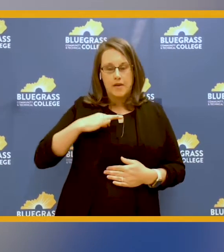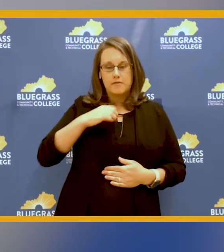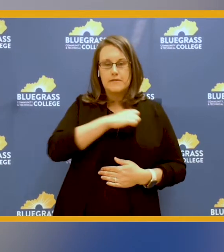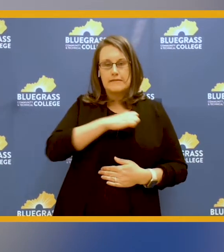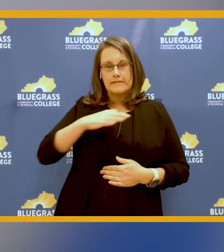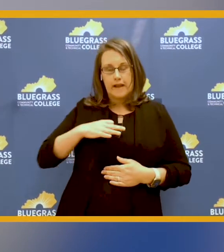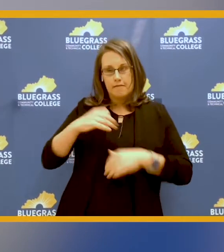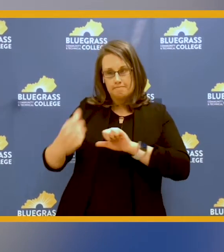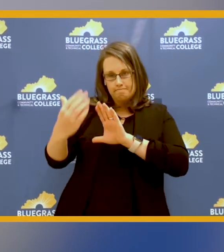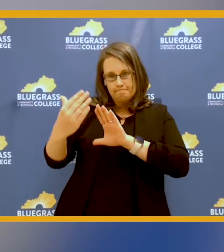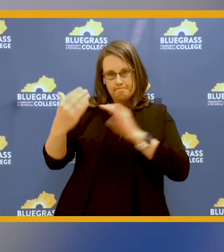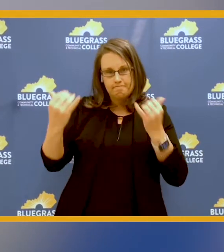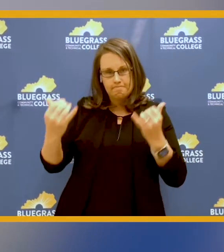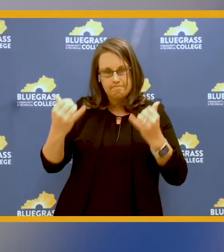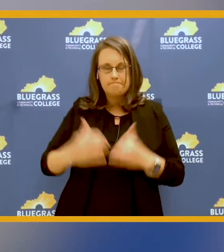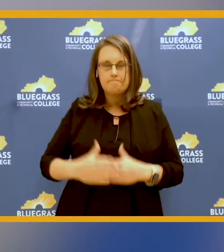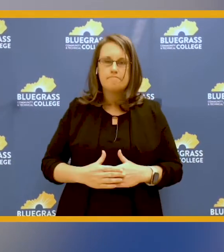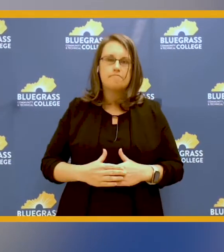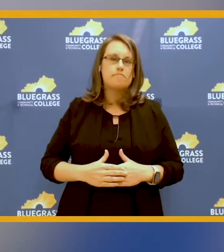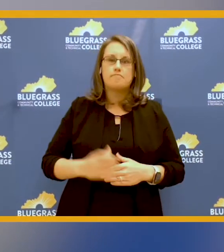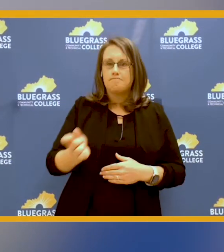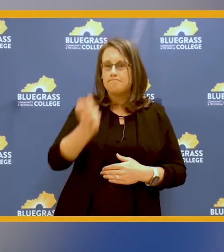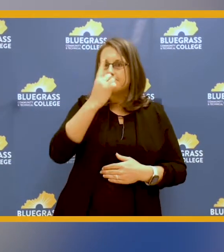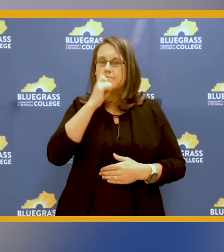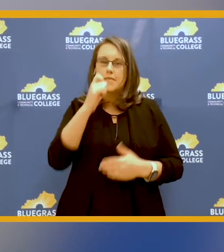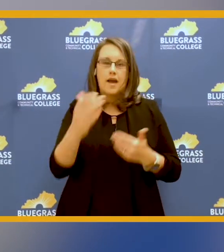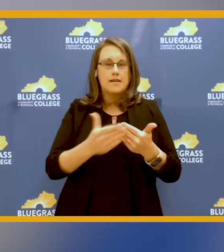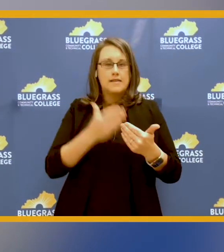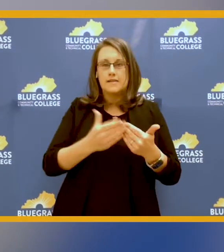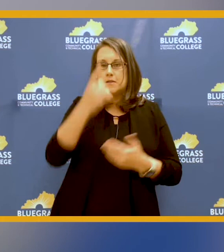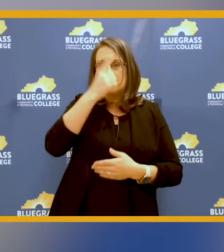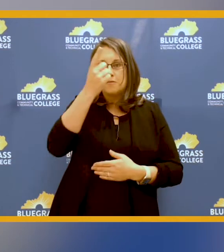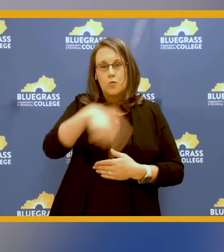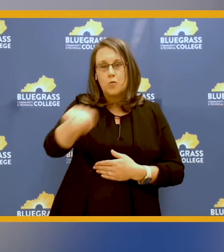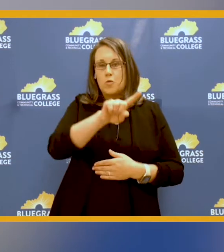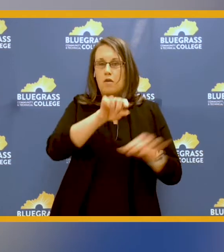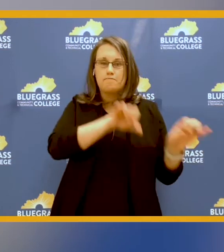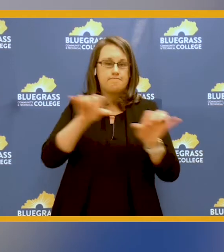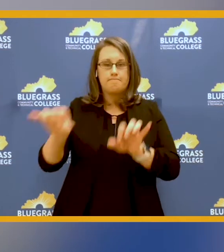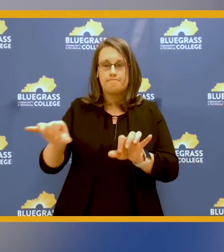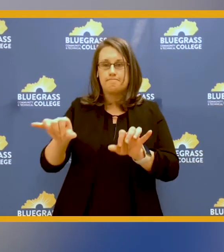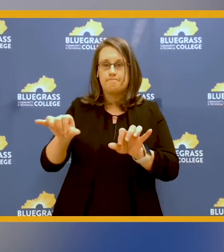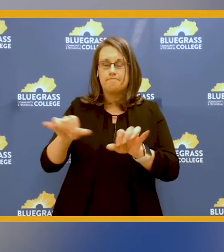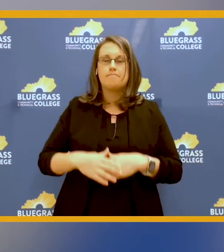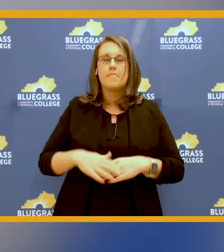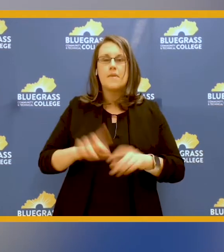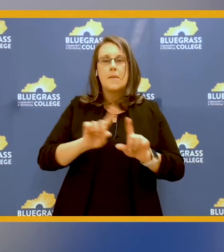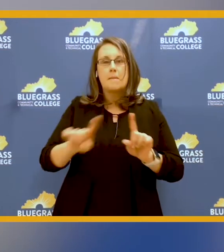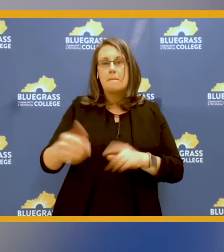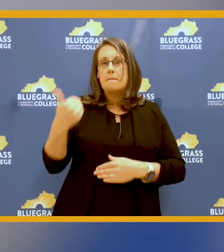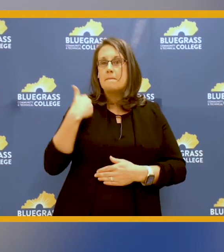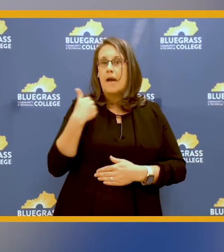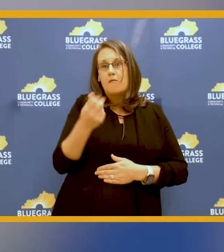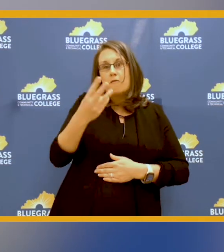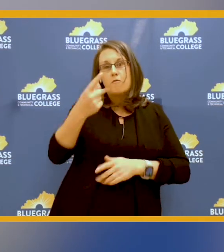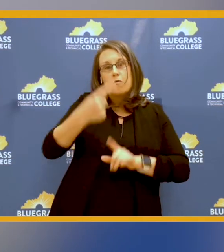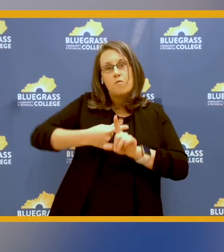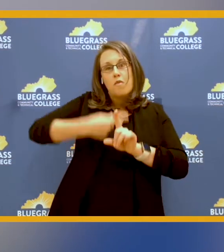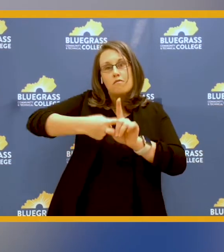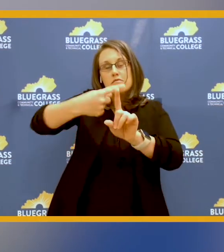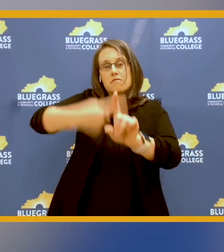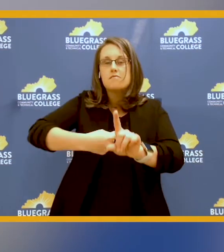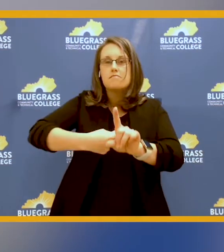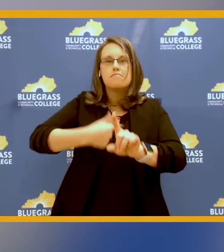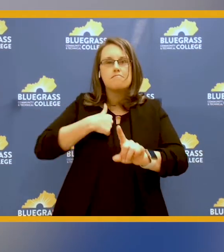Faculty and staff, it has not been easy on you either, but I have seen you over this past